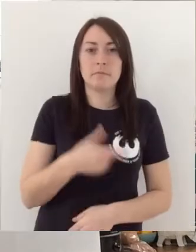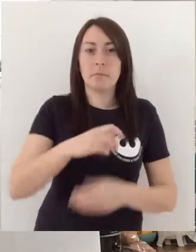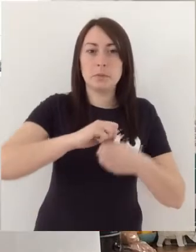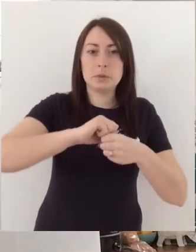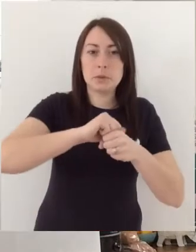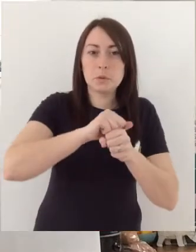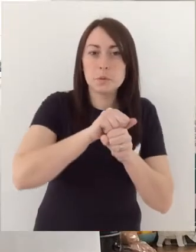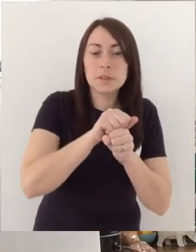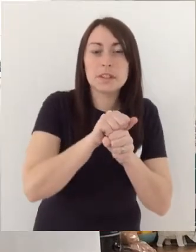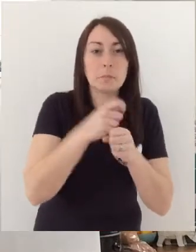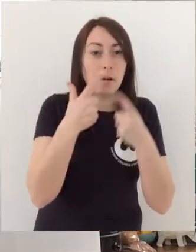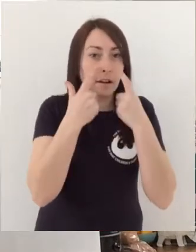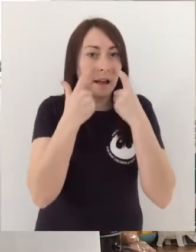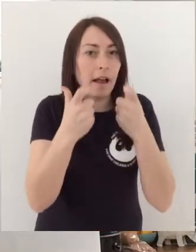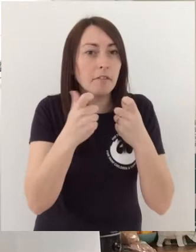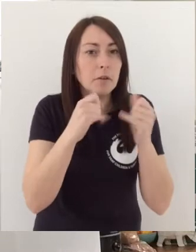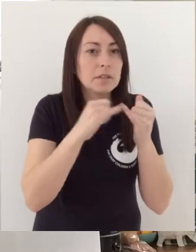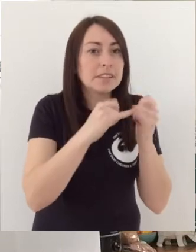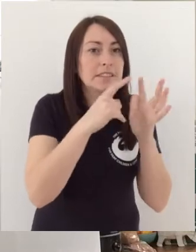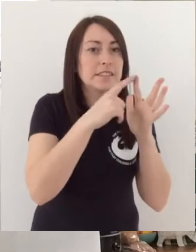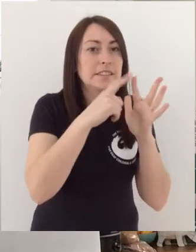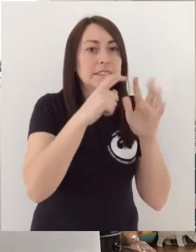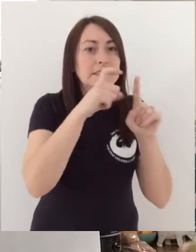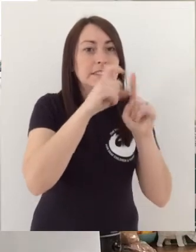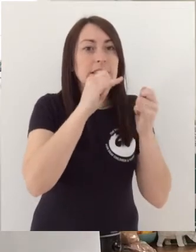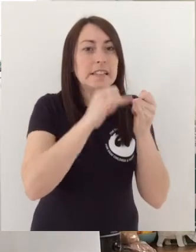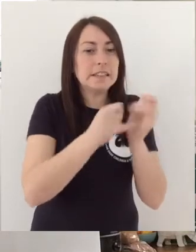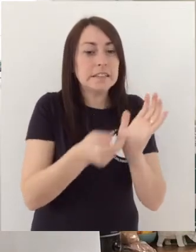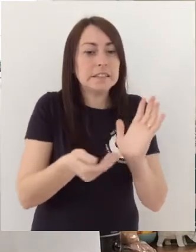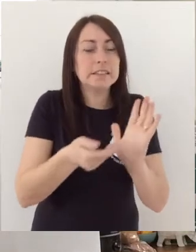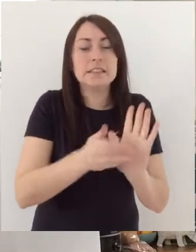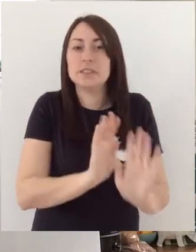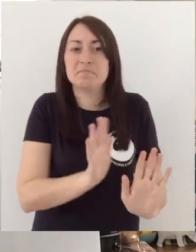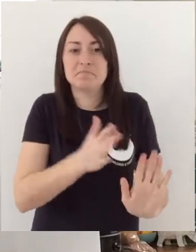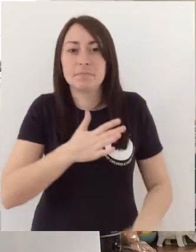I'm going to squeeze in that juice, being careful not to get any seeds in there.